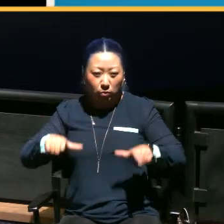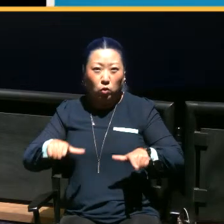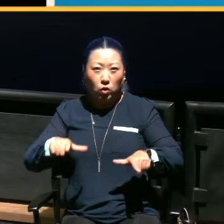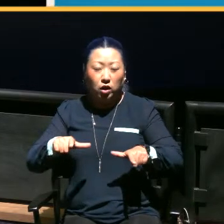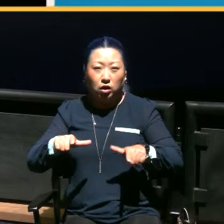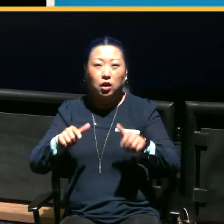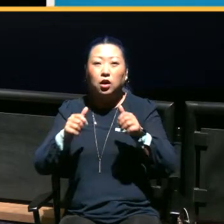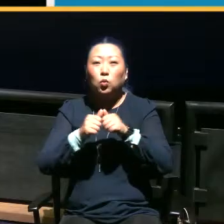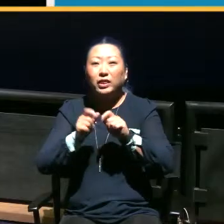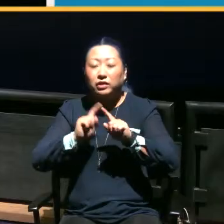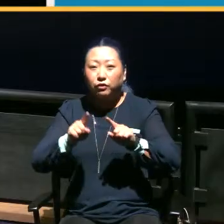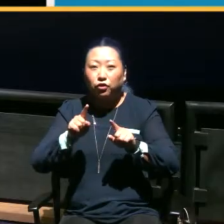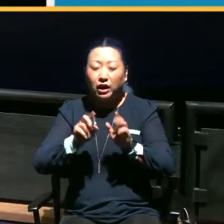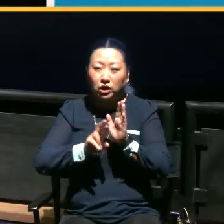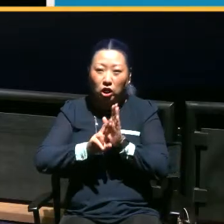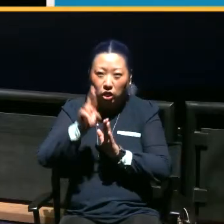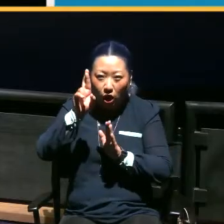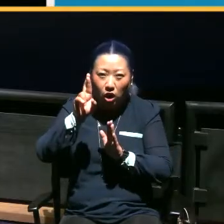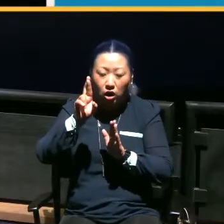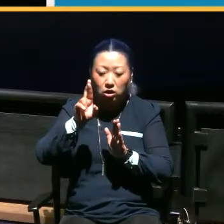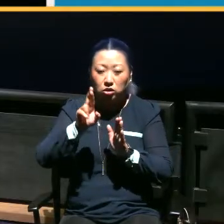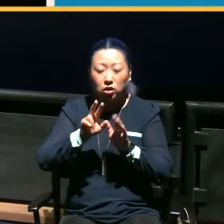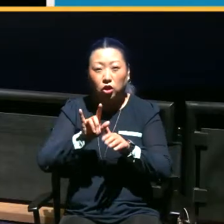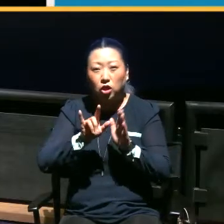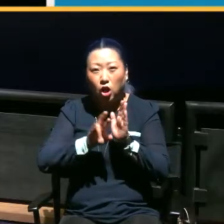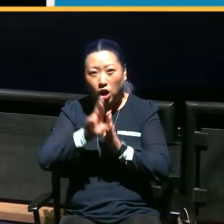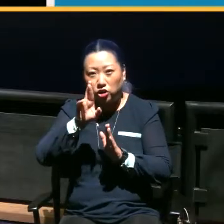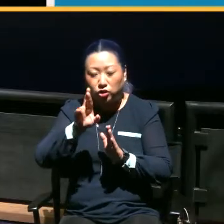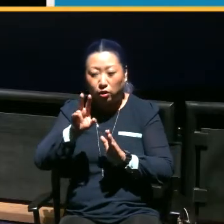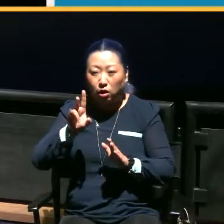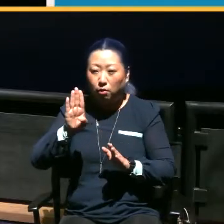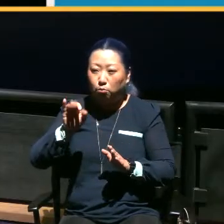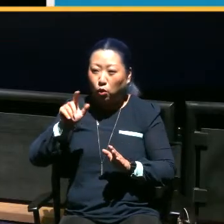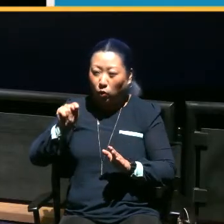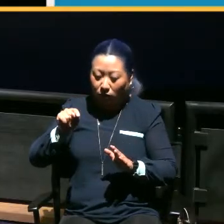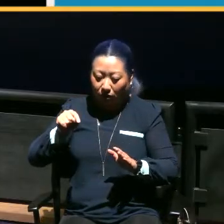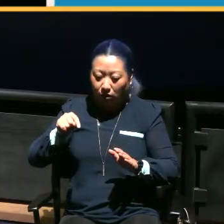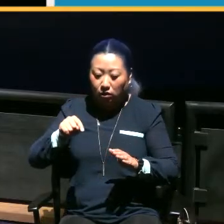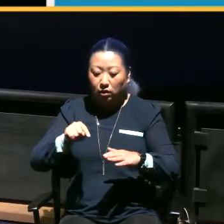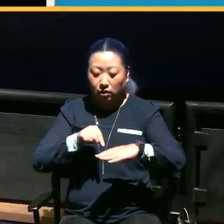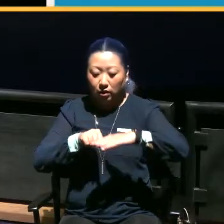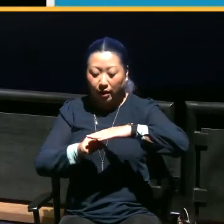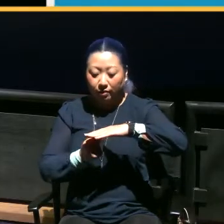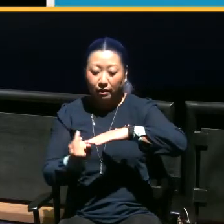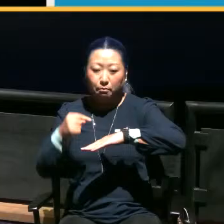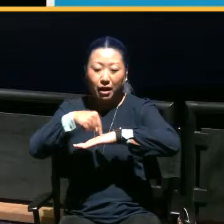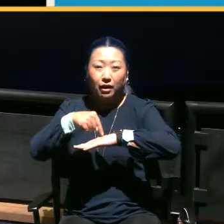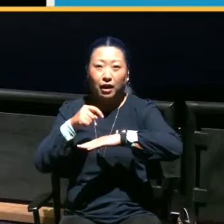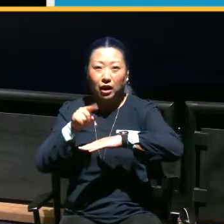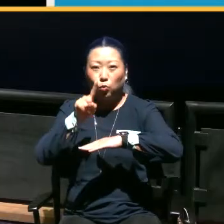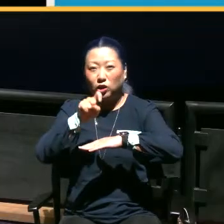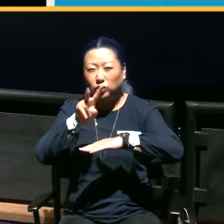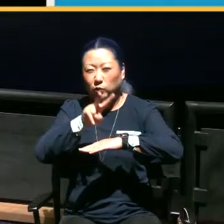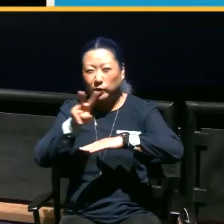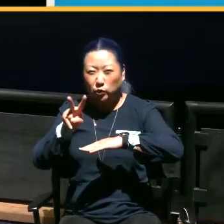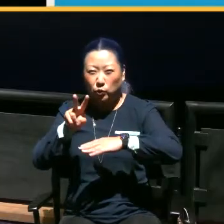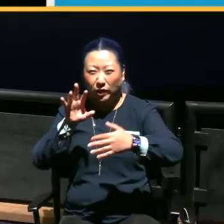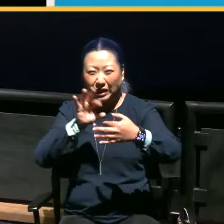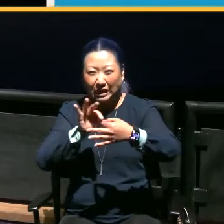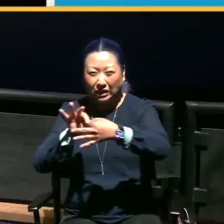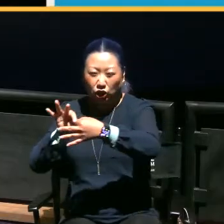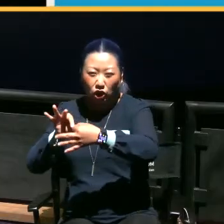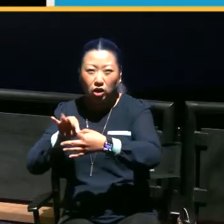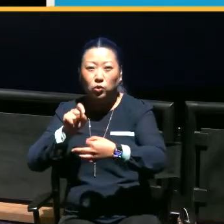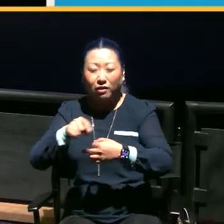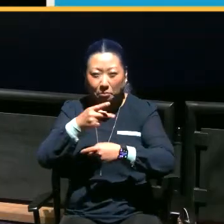place with launch lock bolts that had to be overcome, and it was a 120 pin connector at the back, so you had to be really careful. We had special tools to remove